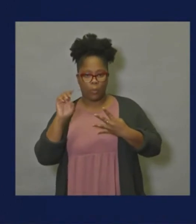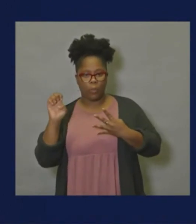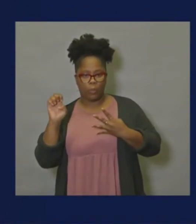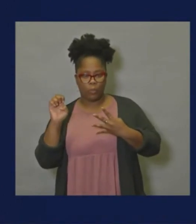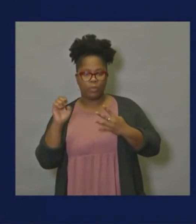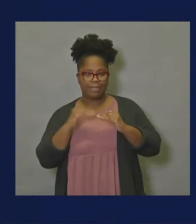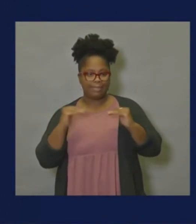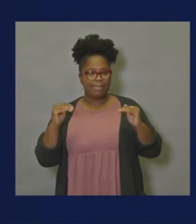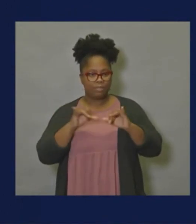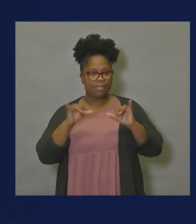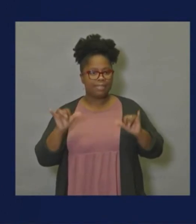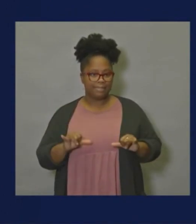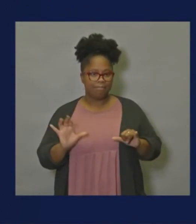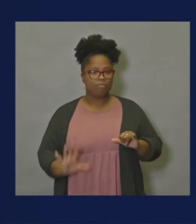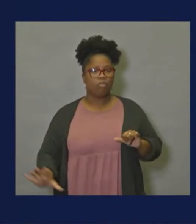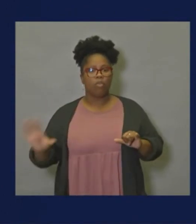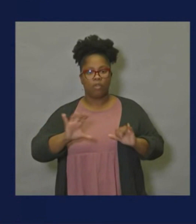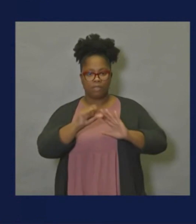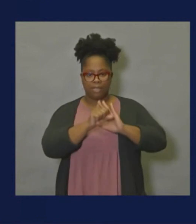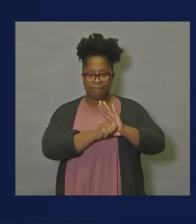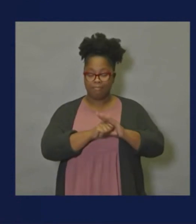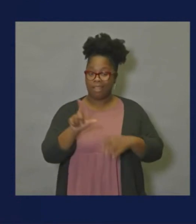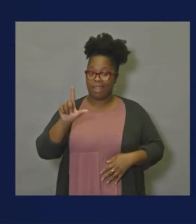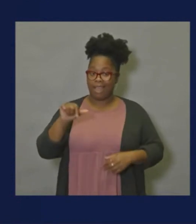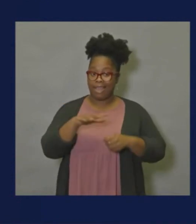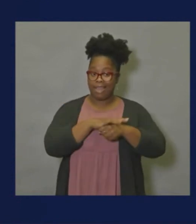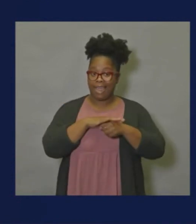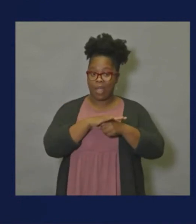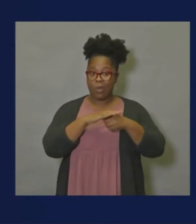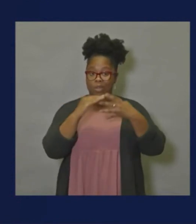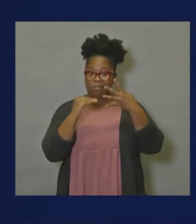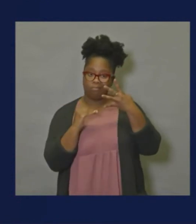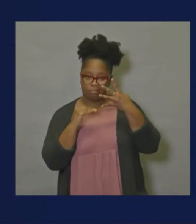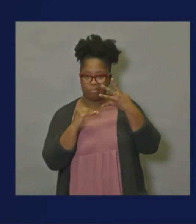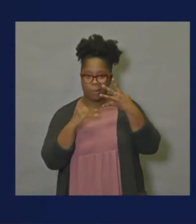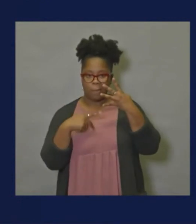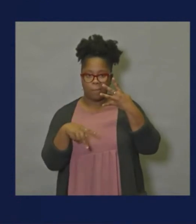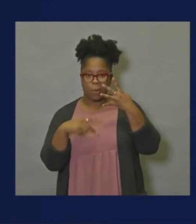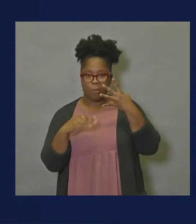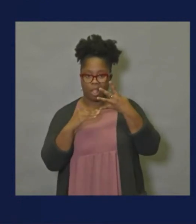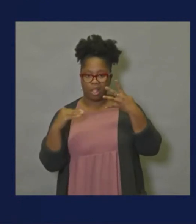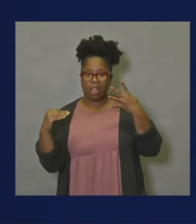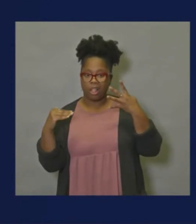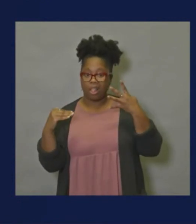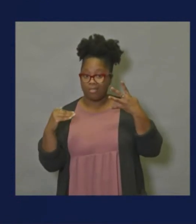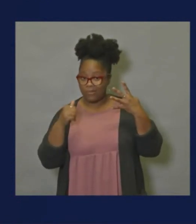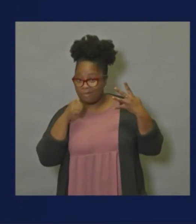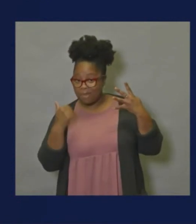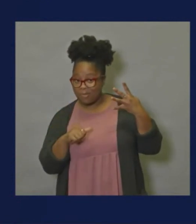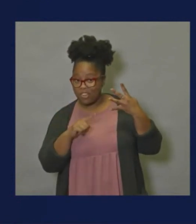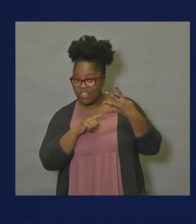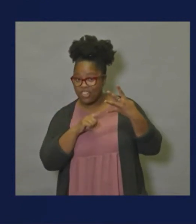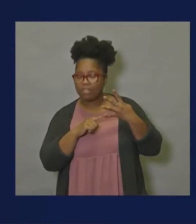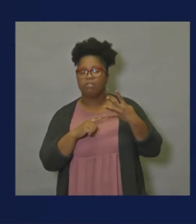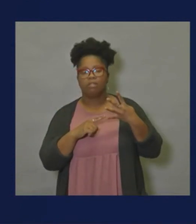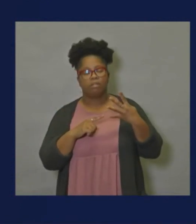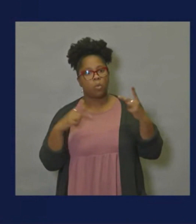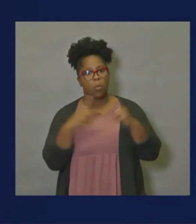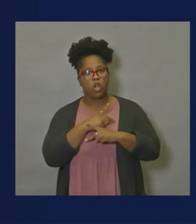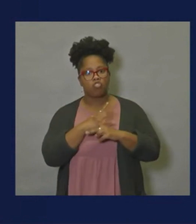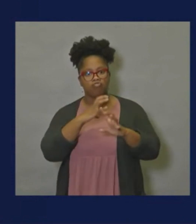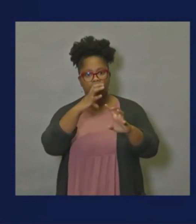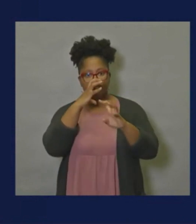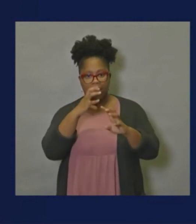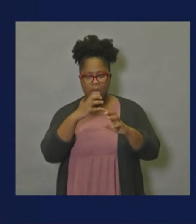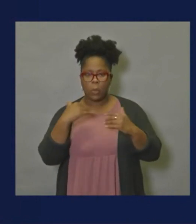purple tier. Starting today, no more than 3 households and no more than 15 people may